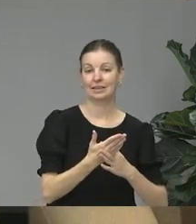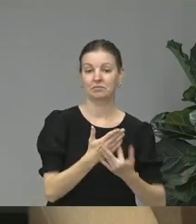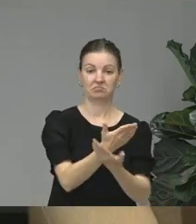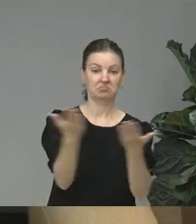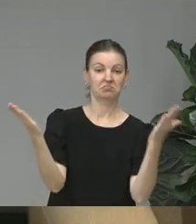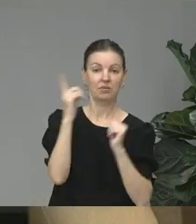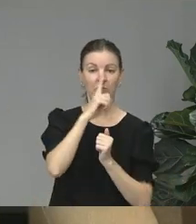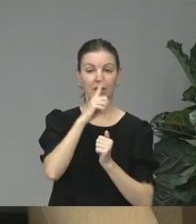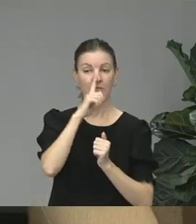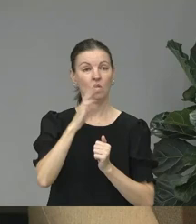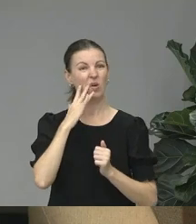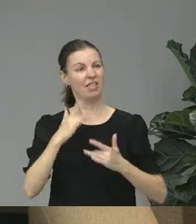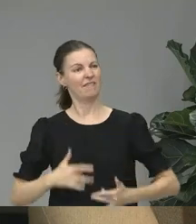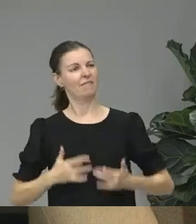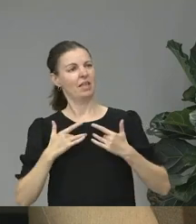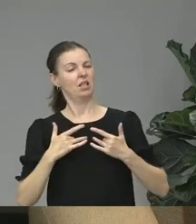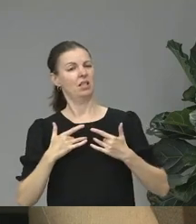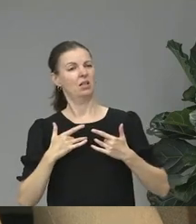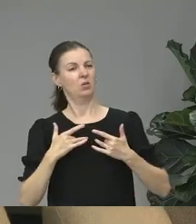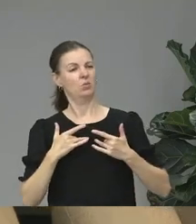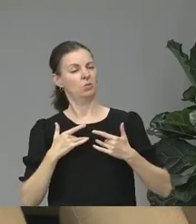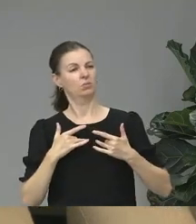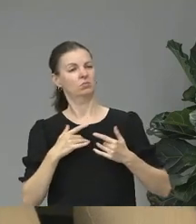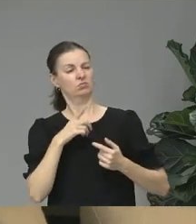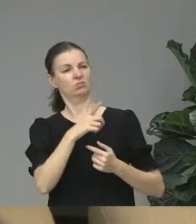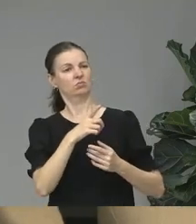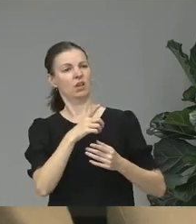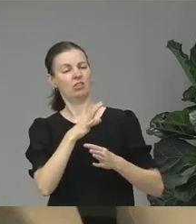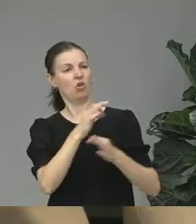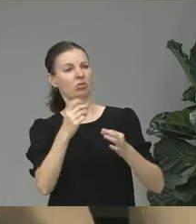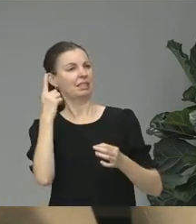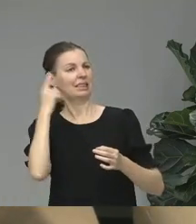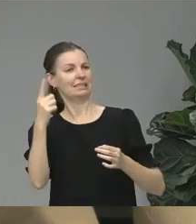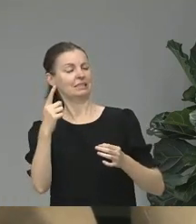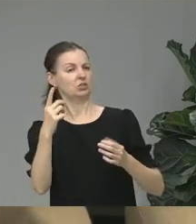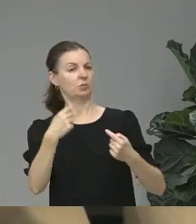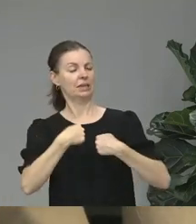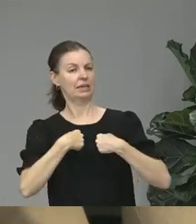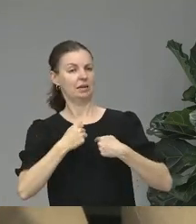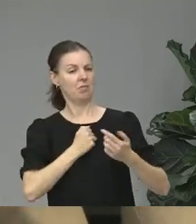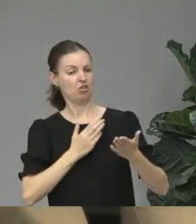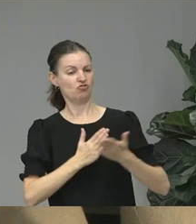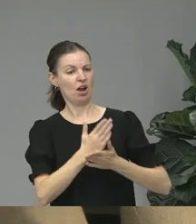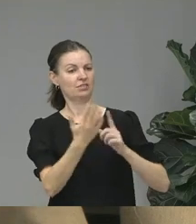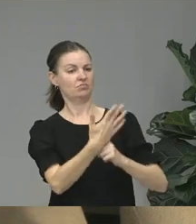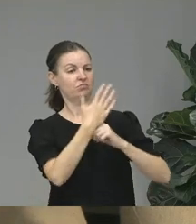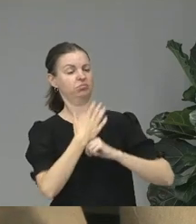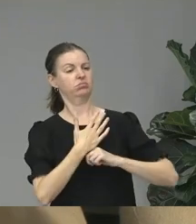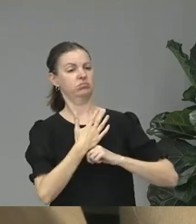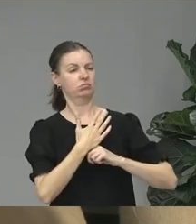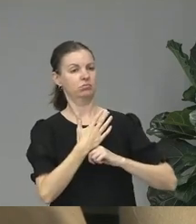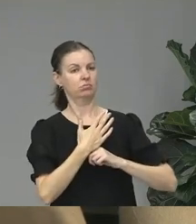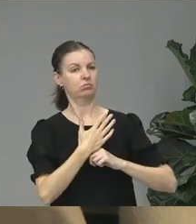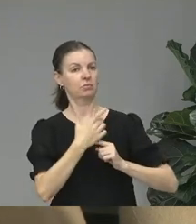not, being listened to or their rights are being trampled on by a